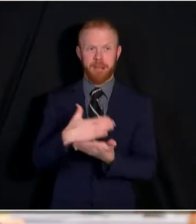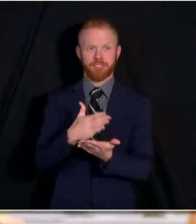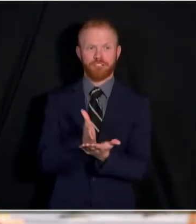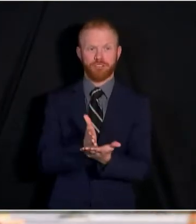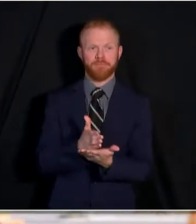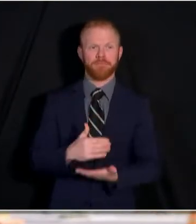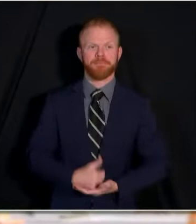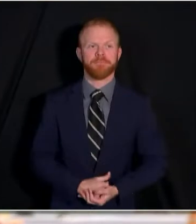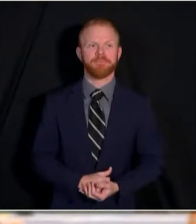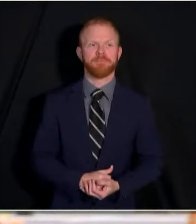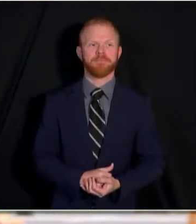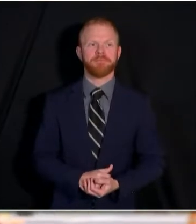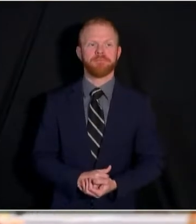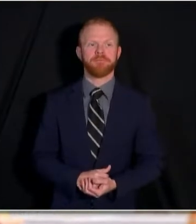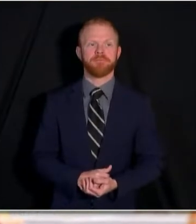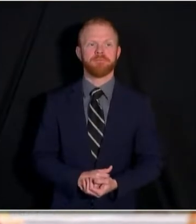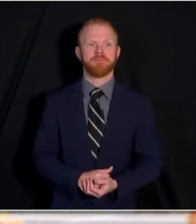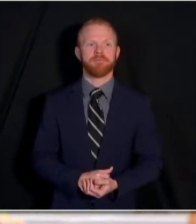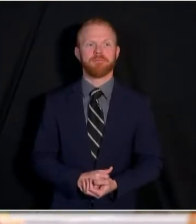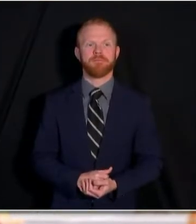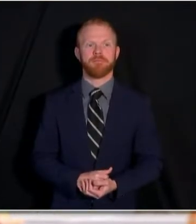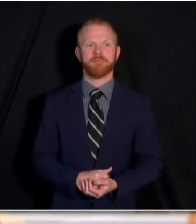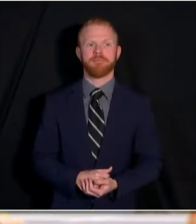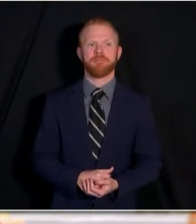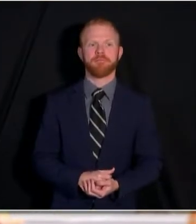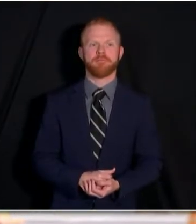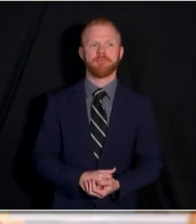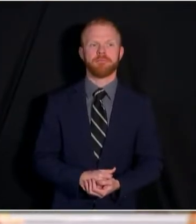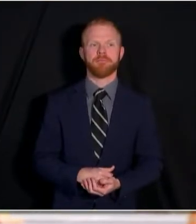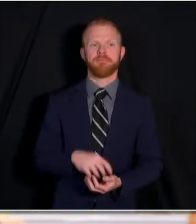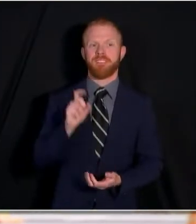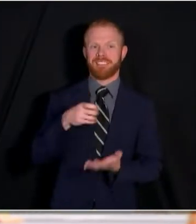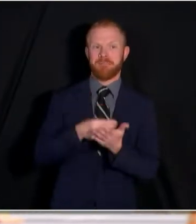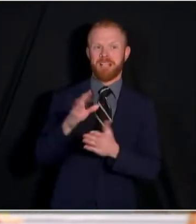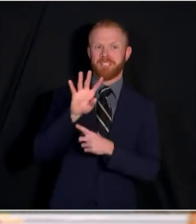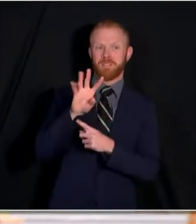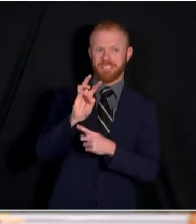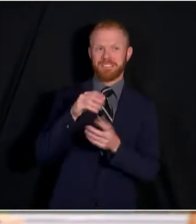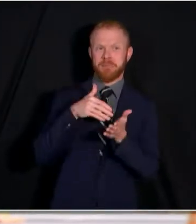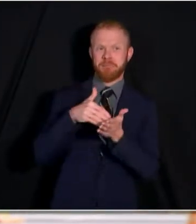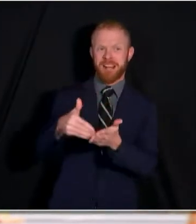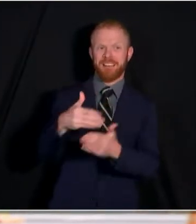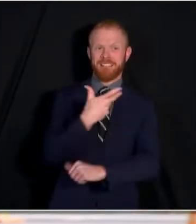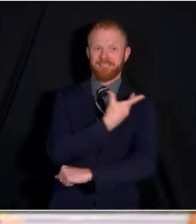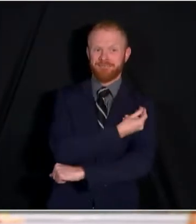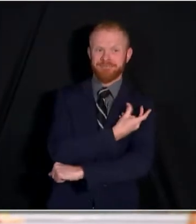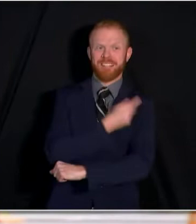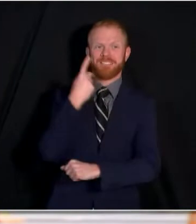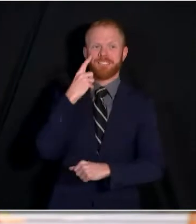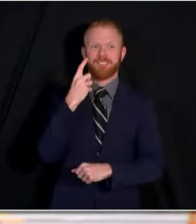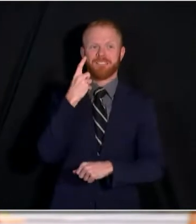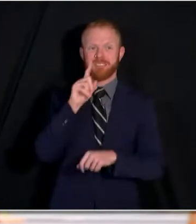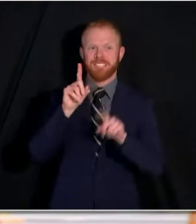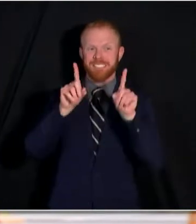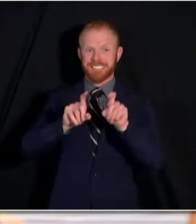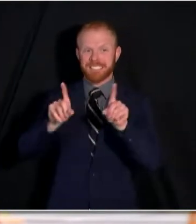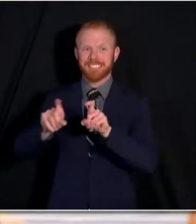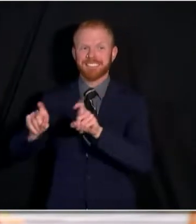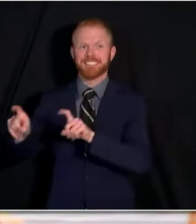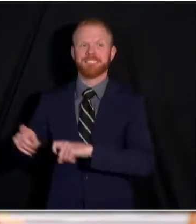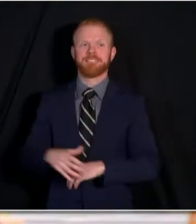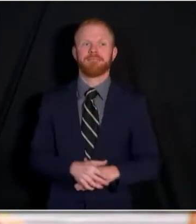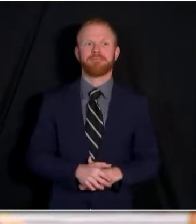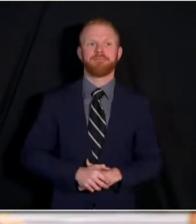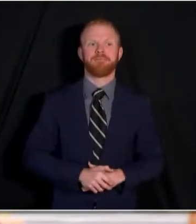for vaccine purchases, $46 billion for testing, tracing, and mitigation, and